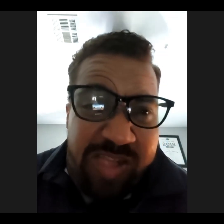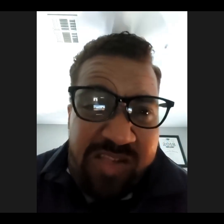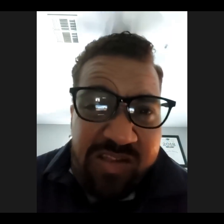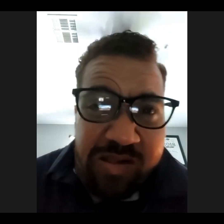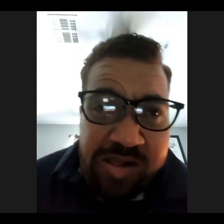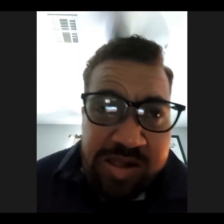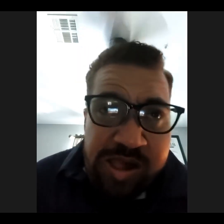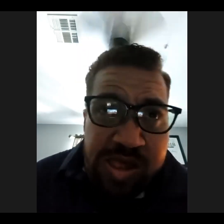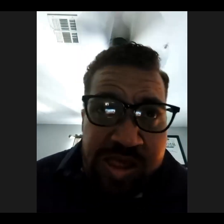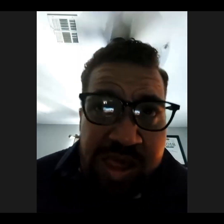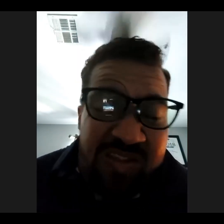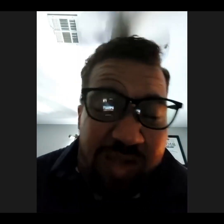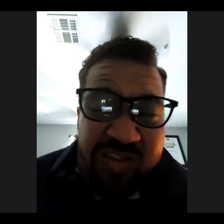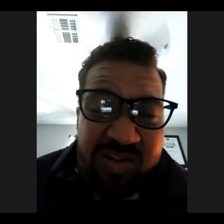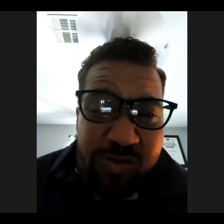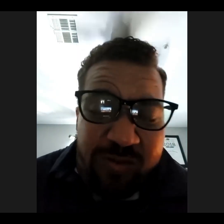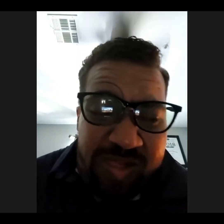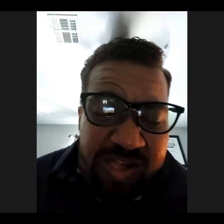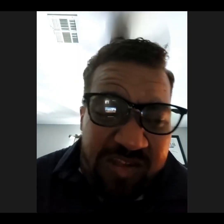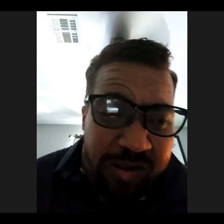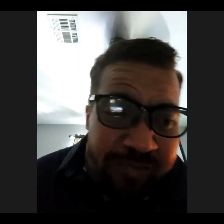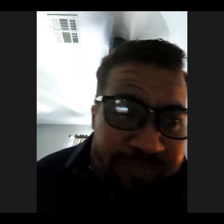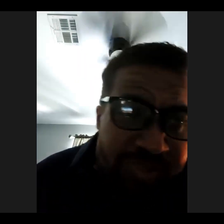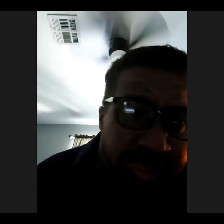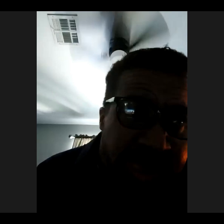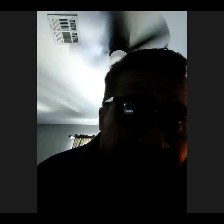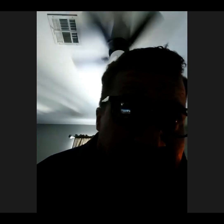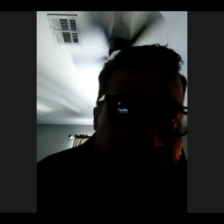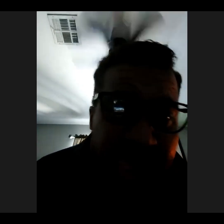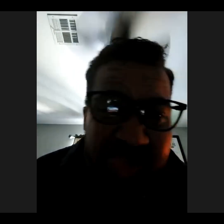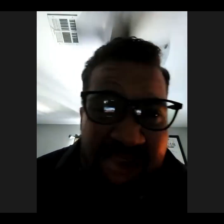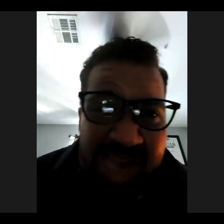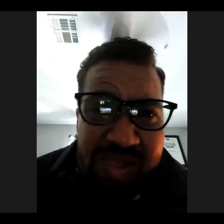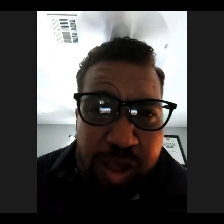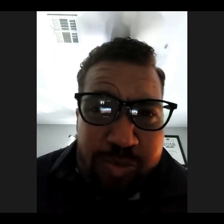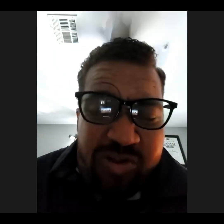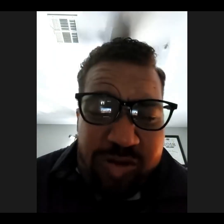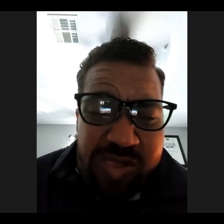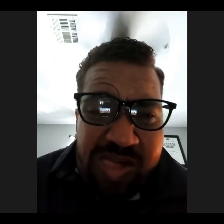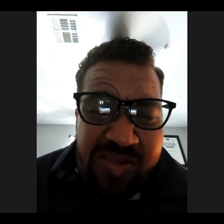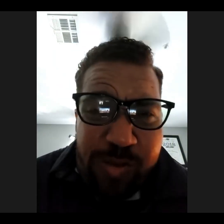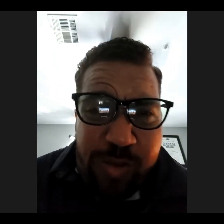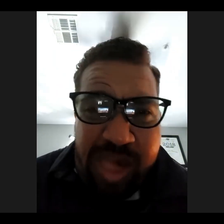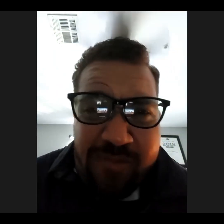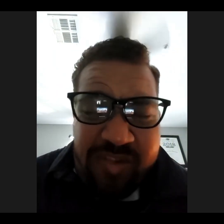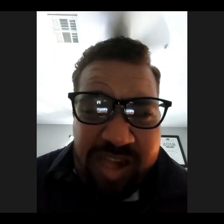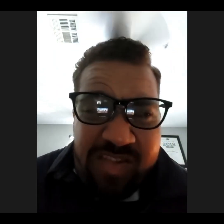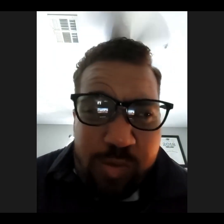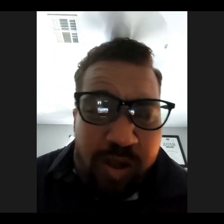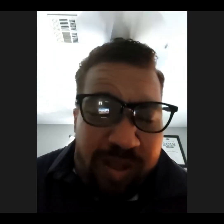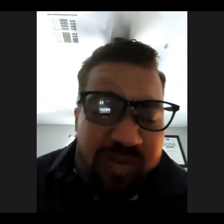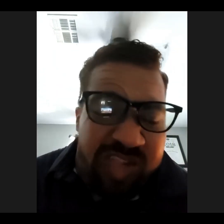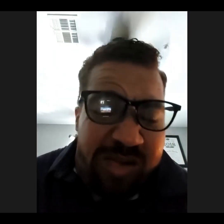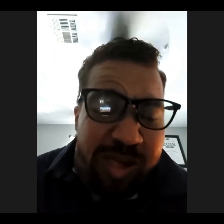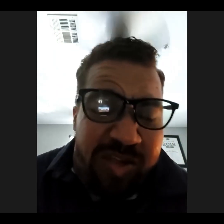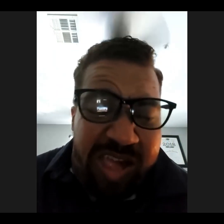Central Phoenix, South Central Phoenix. And they had an opportunity that they were advertising